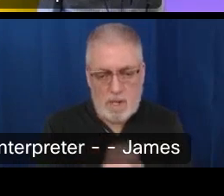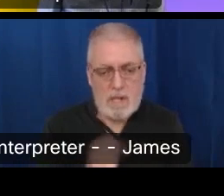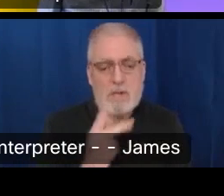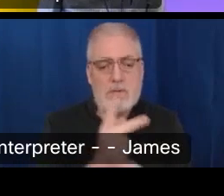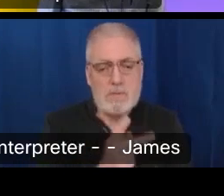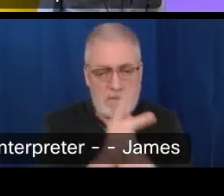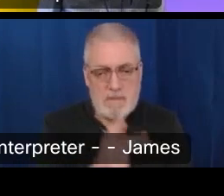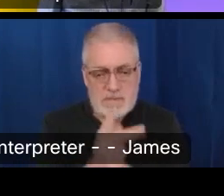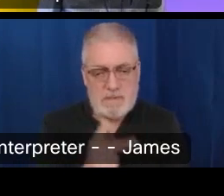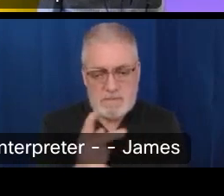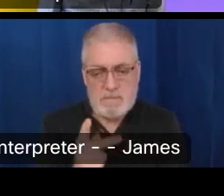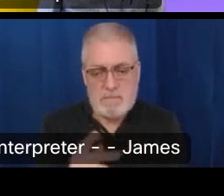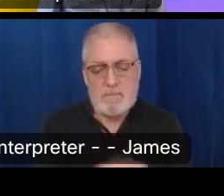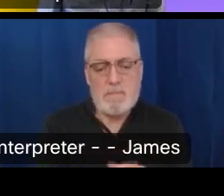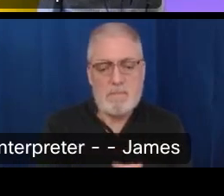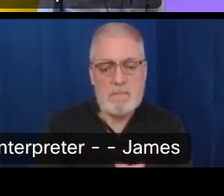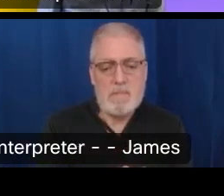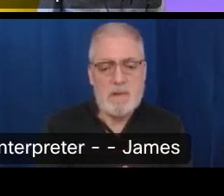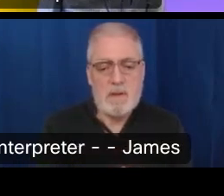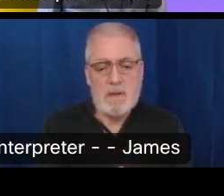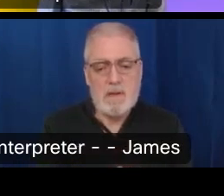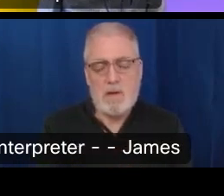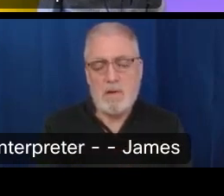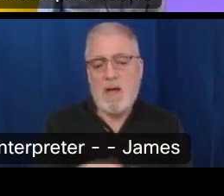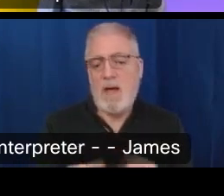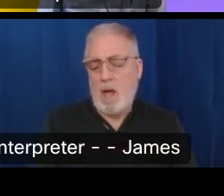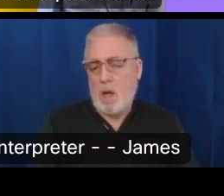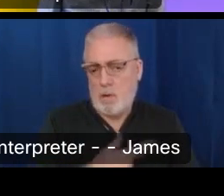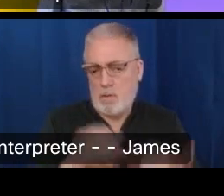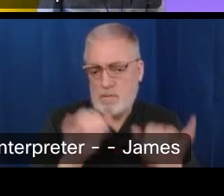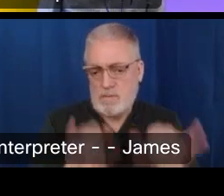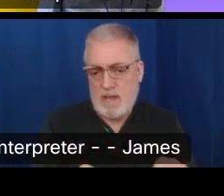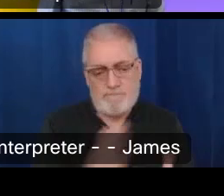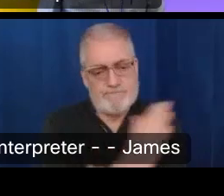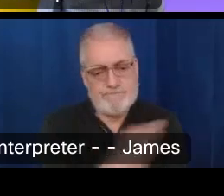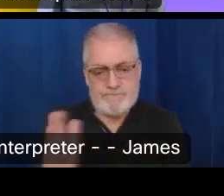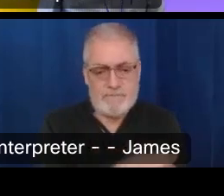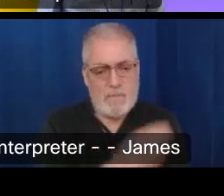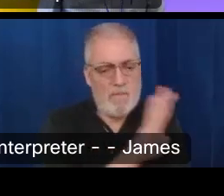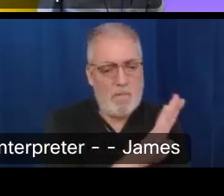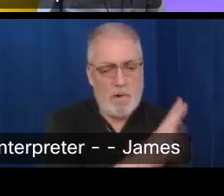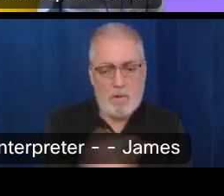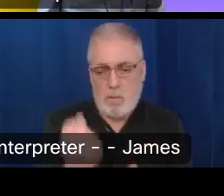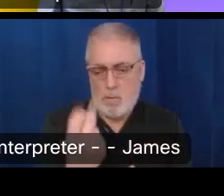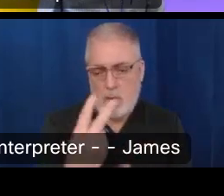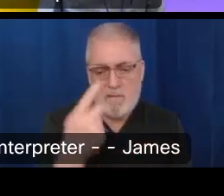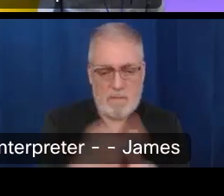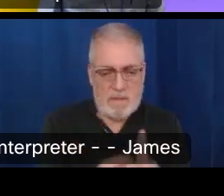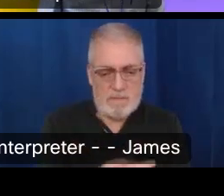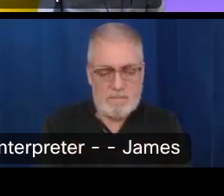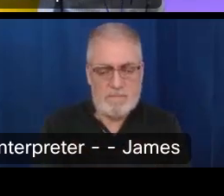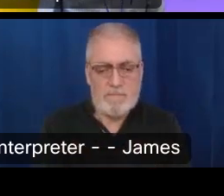varies from 4 to 12 months. And the length of stay is variable depending on the characteristics of the